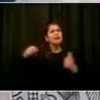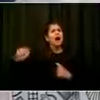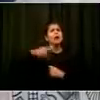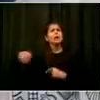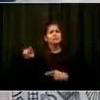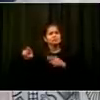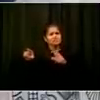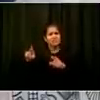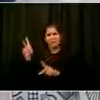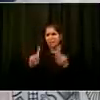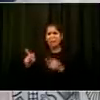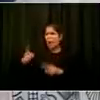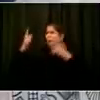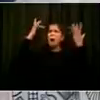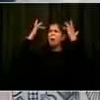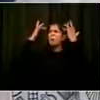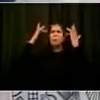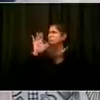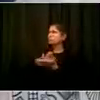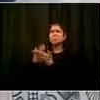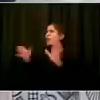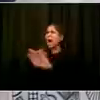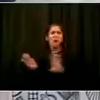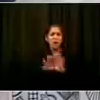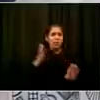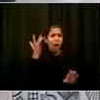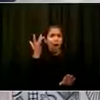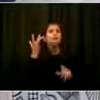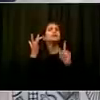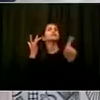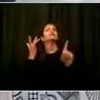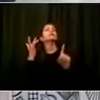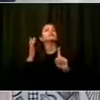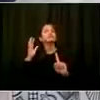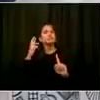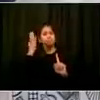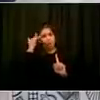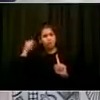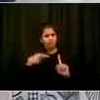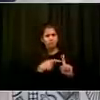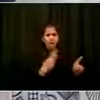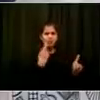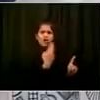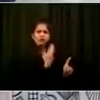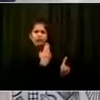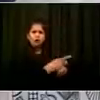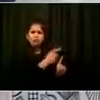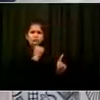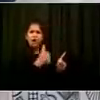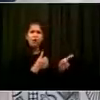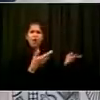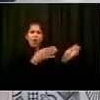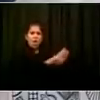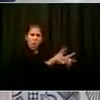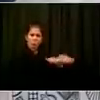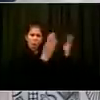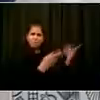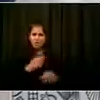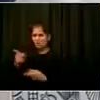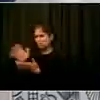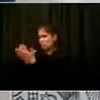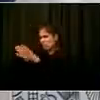before indoor dining will close, and other types of things, gyms, other things. Anyone who heard those words, orange zone, yesterday,